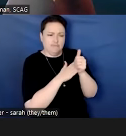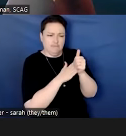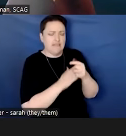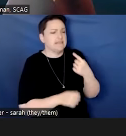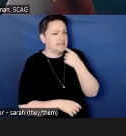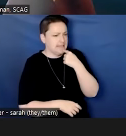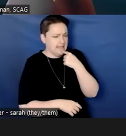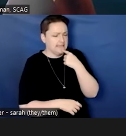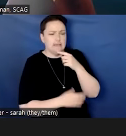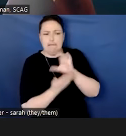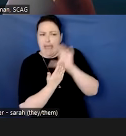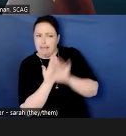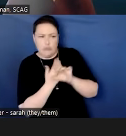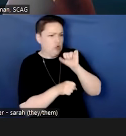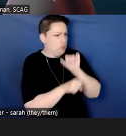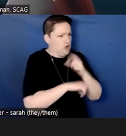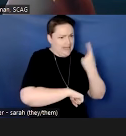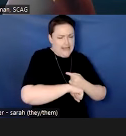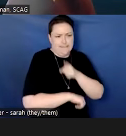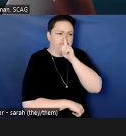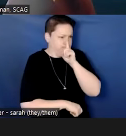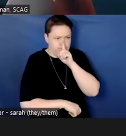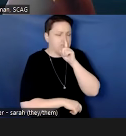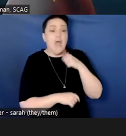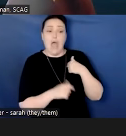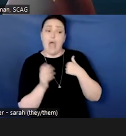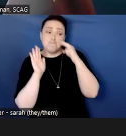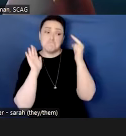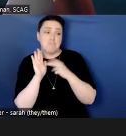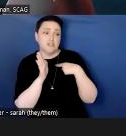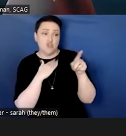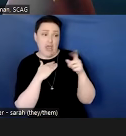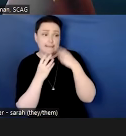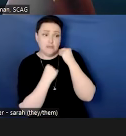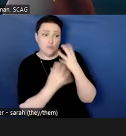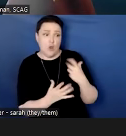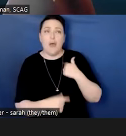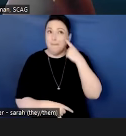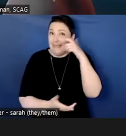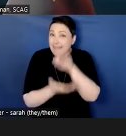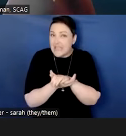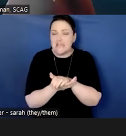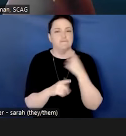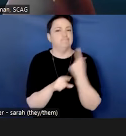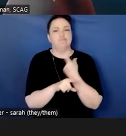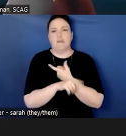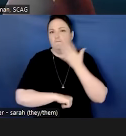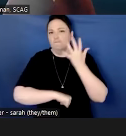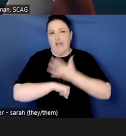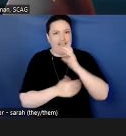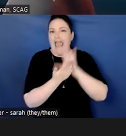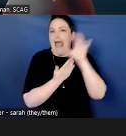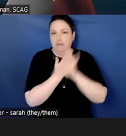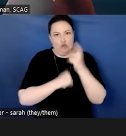working days, but we can check on it and get back to you. And then, but I believe it's 5 days. So you mean 5